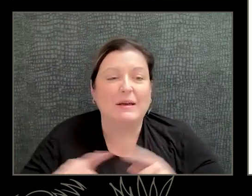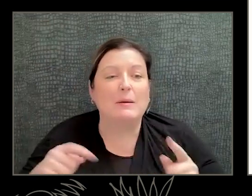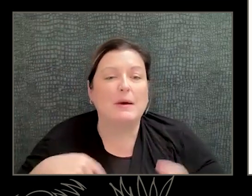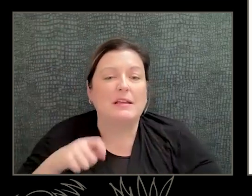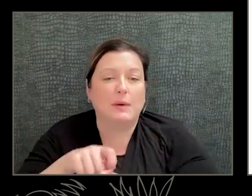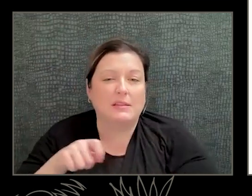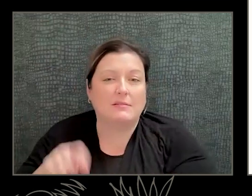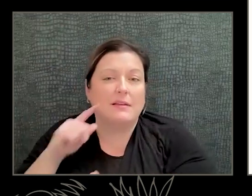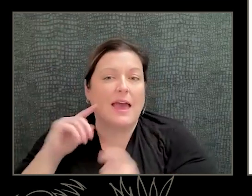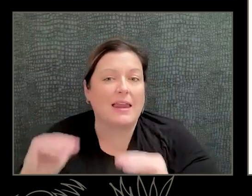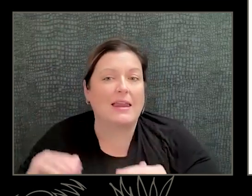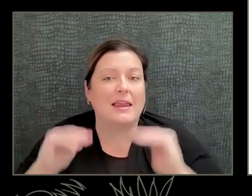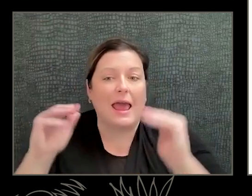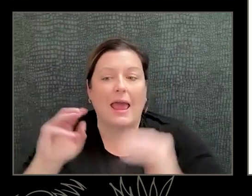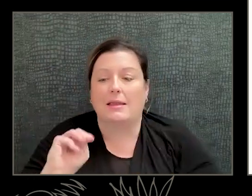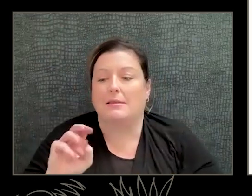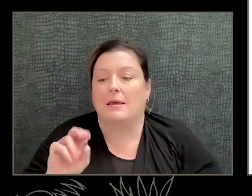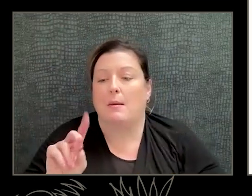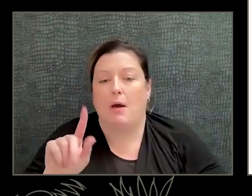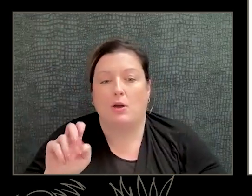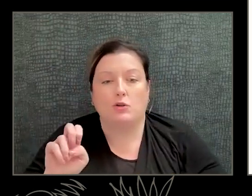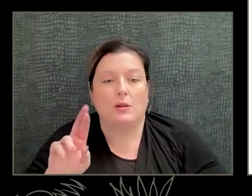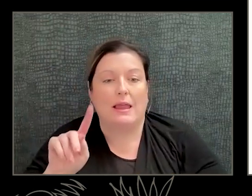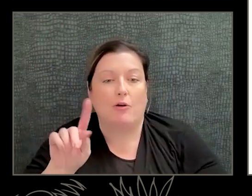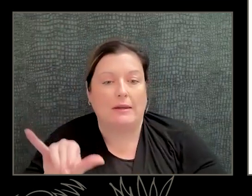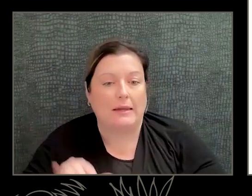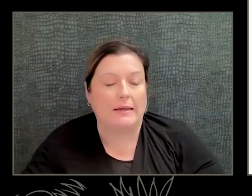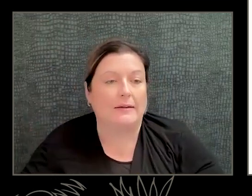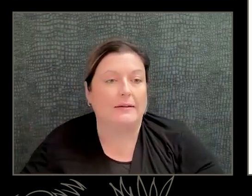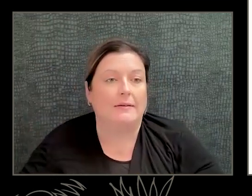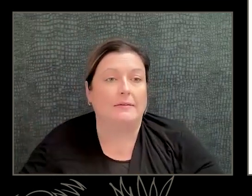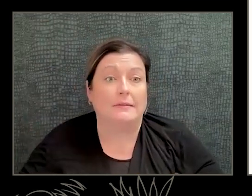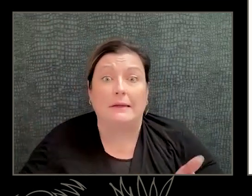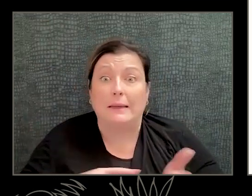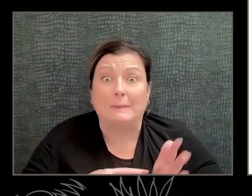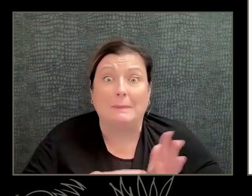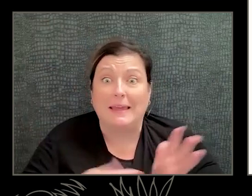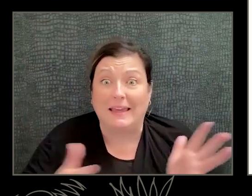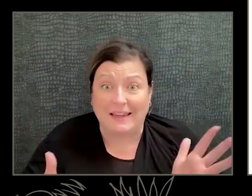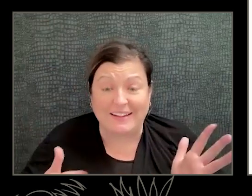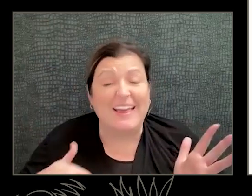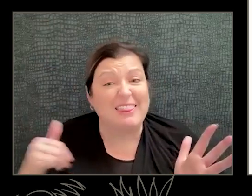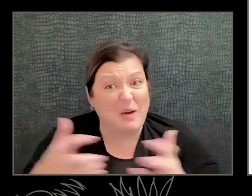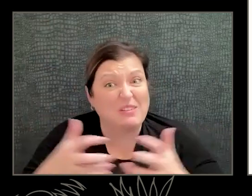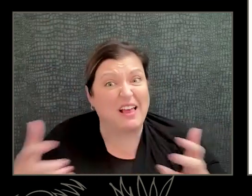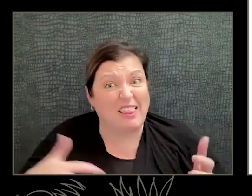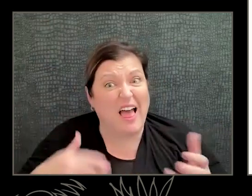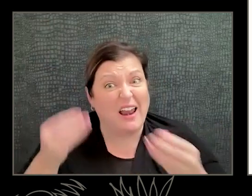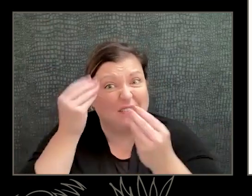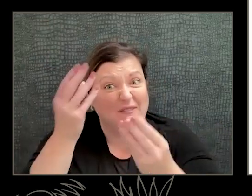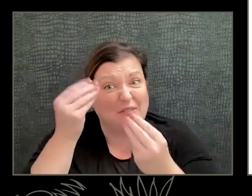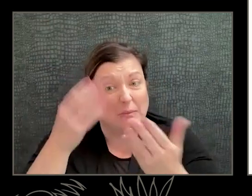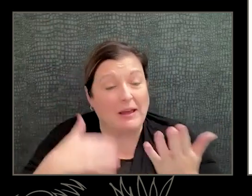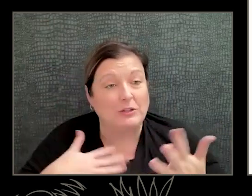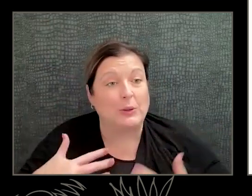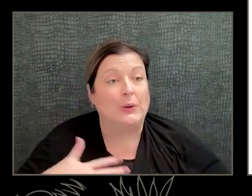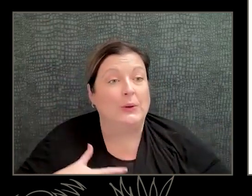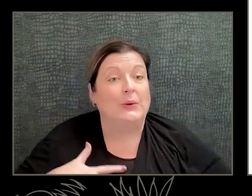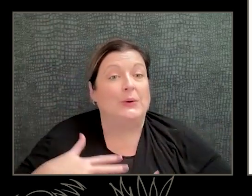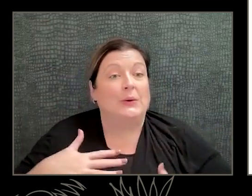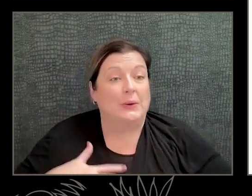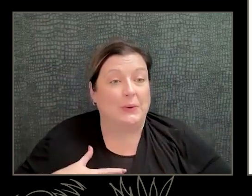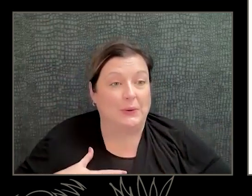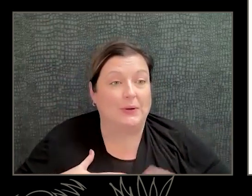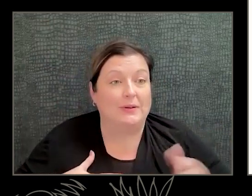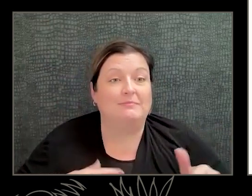modularity. So what does this all mean? Because that was a lot, so let's take a deep breath. The first thing is that React 19